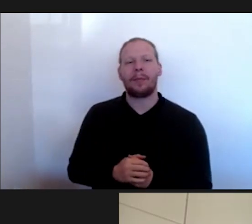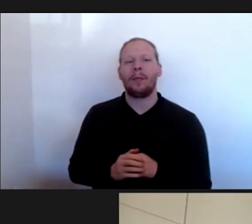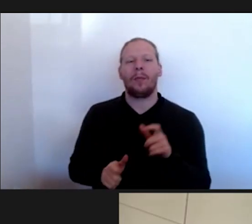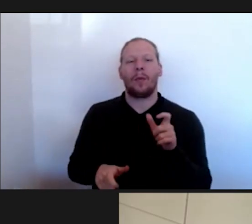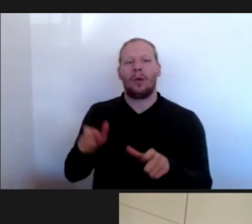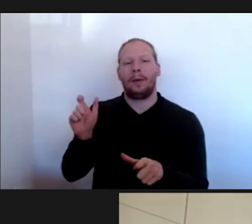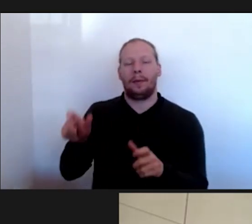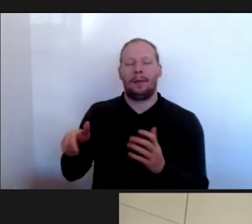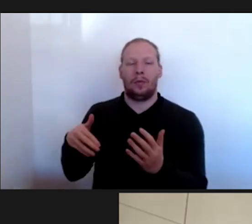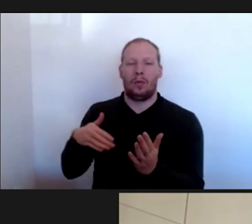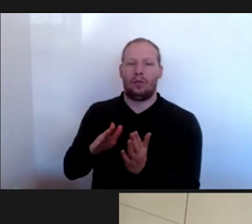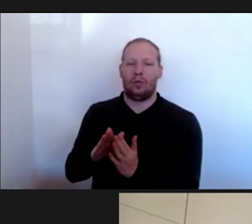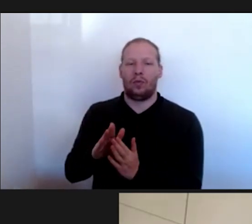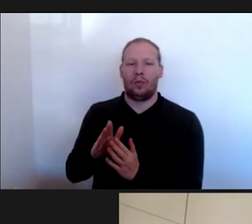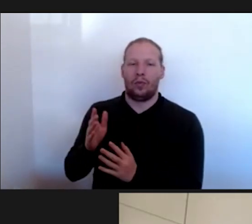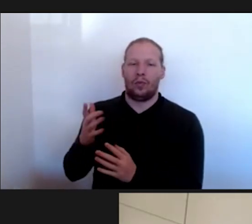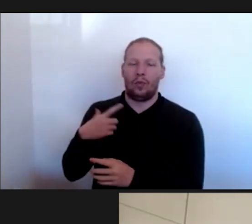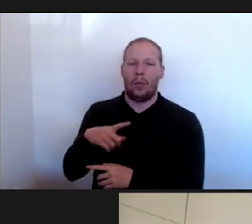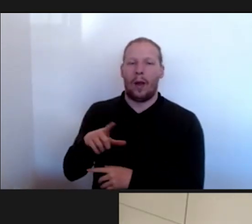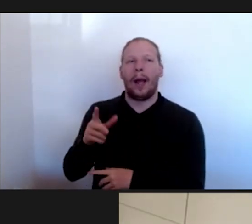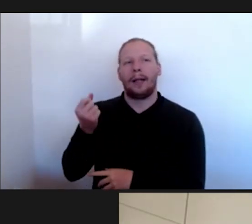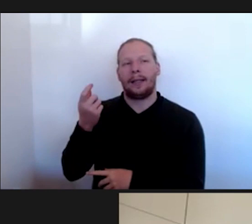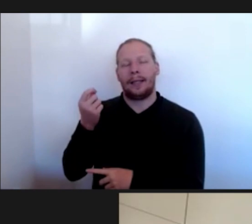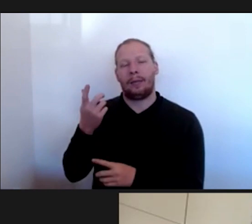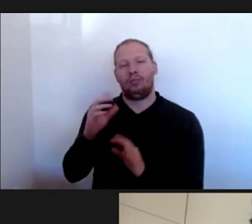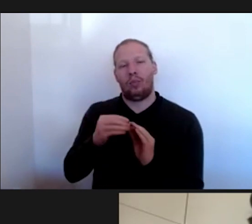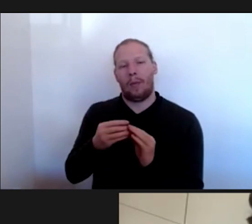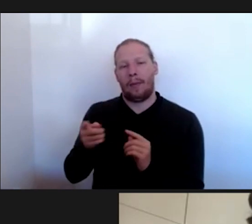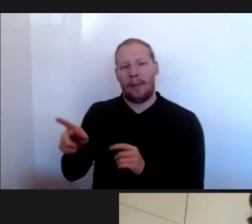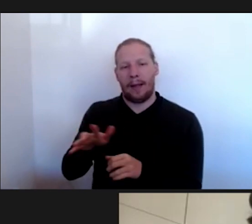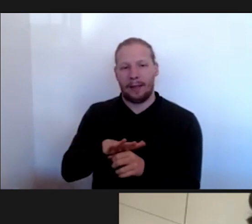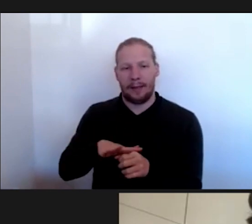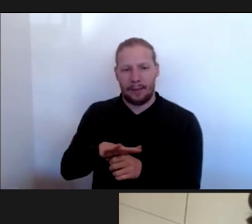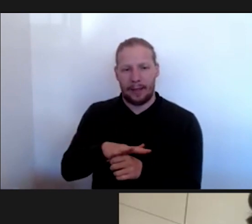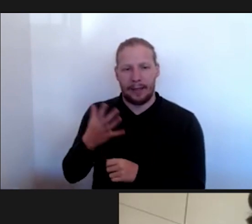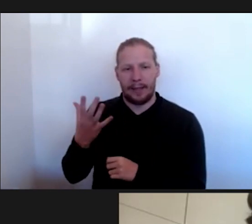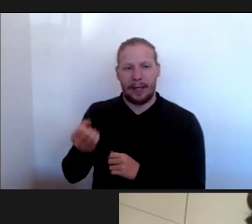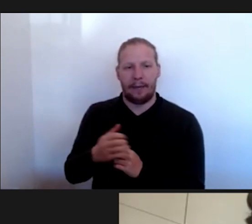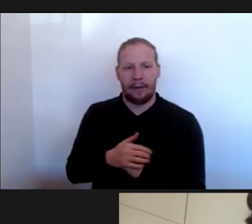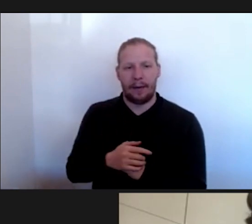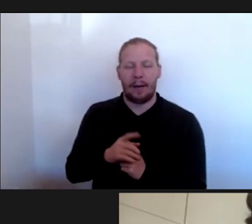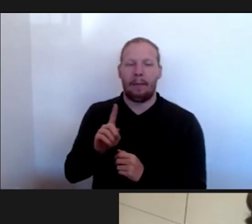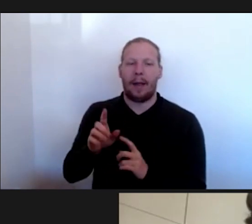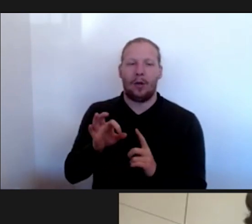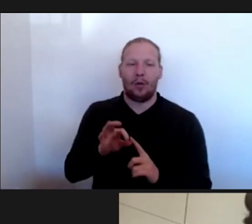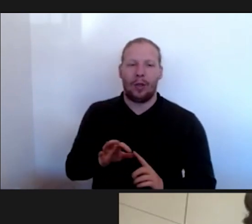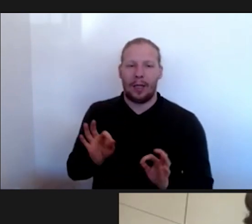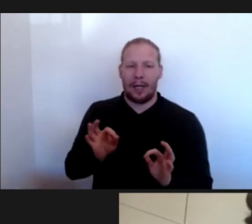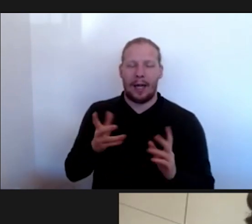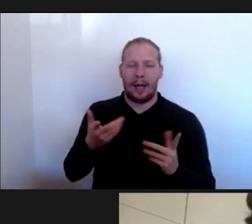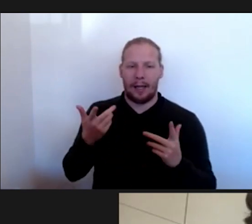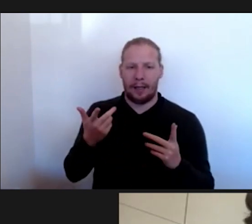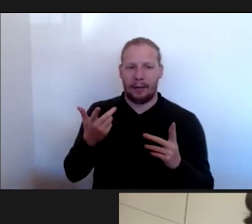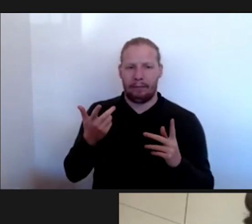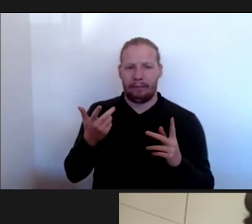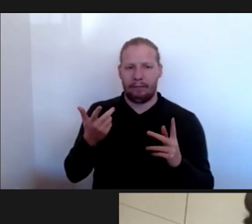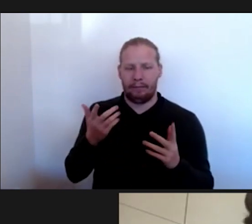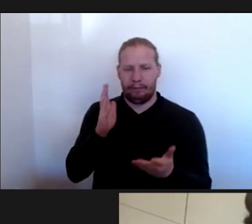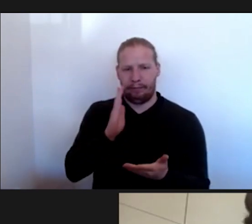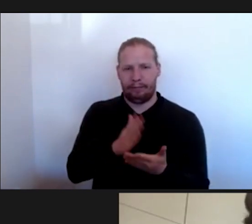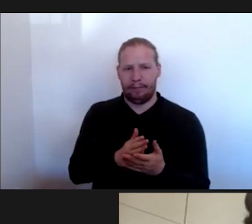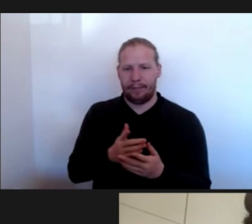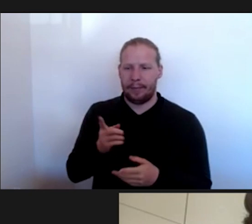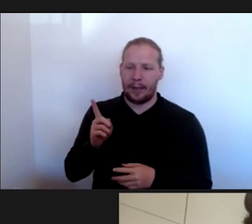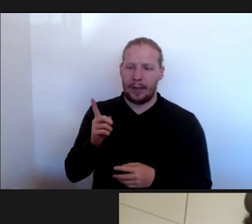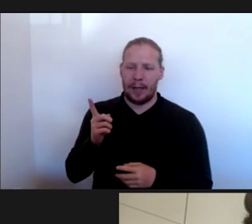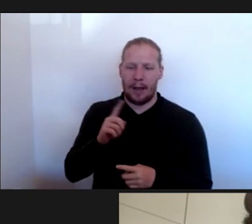was problems in the asylum seeker space, but the questions weren't actually already defined. They went to the communities and they said, do you want us to look into this further?